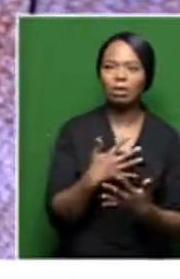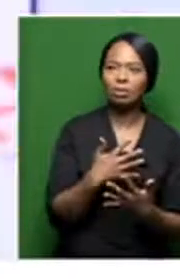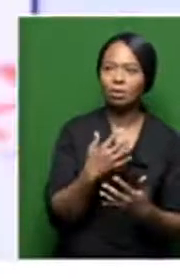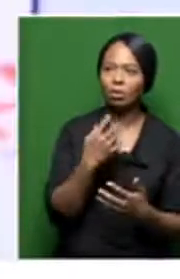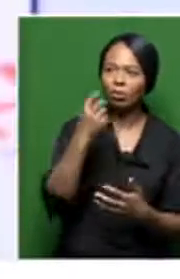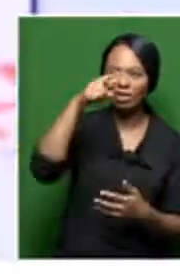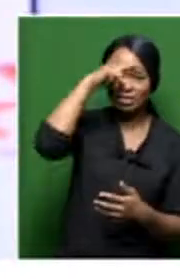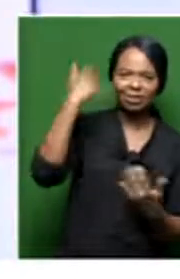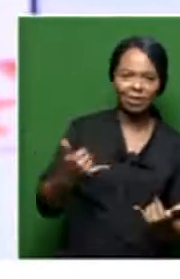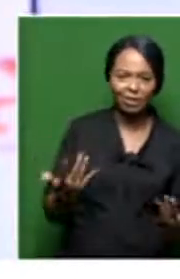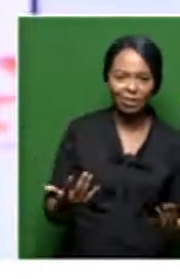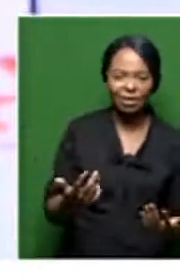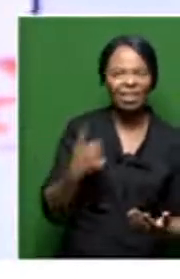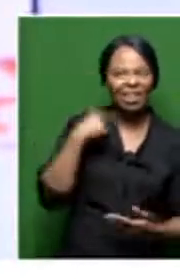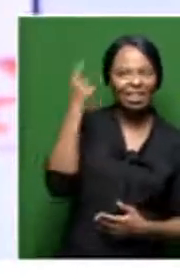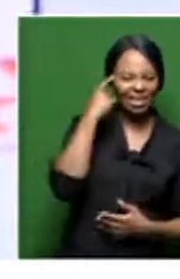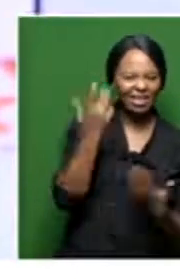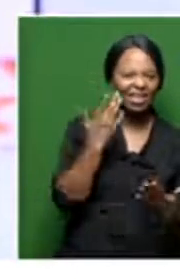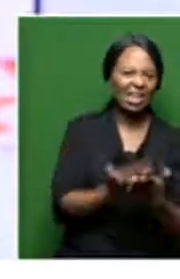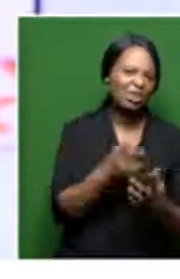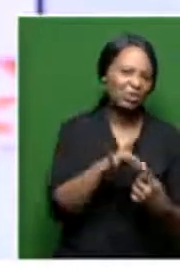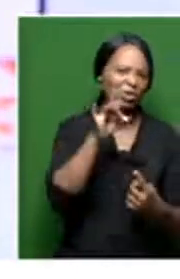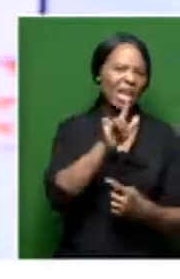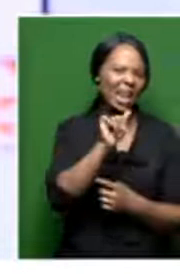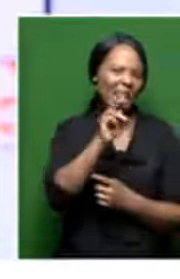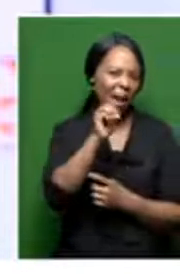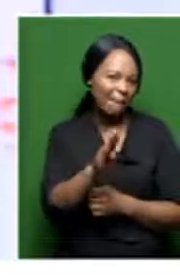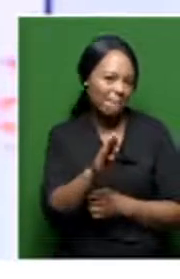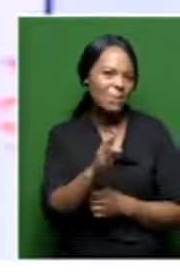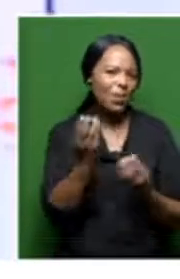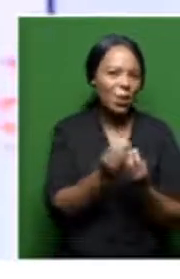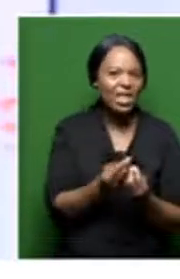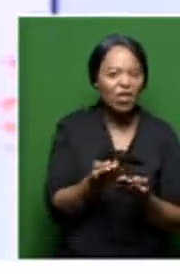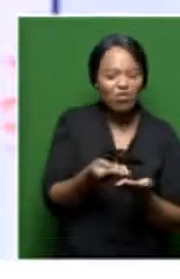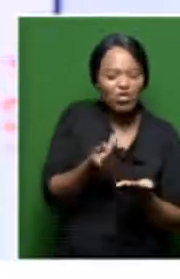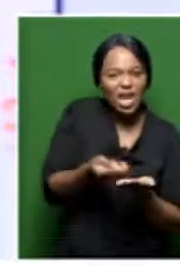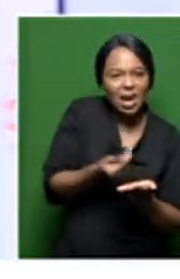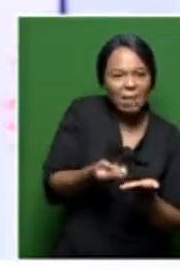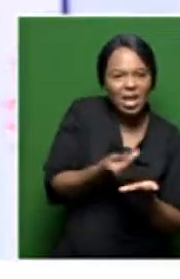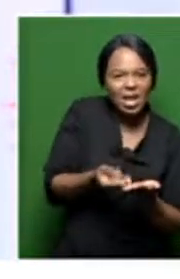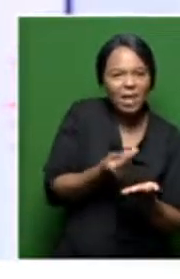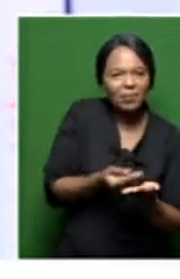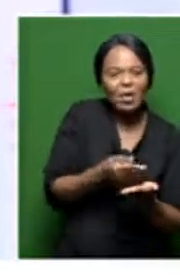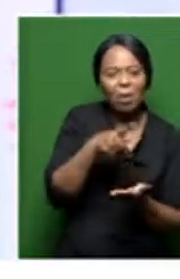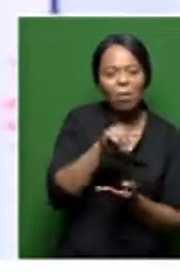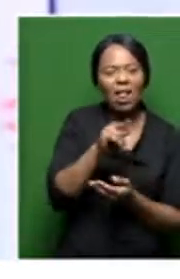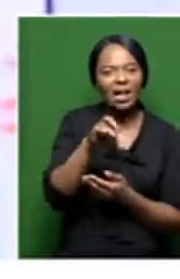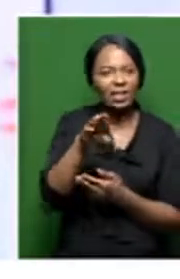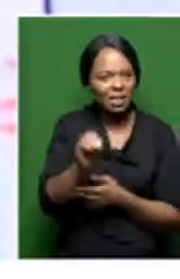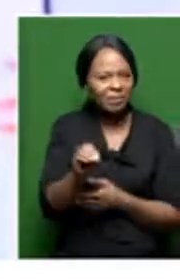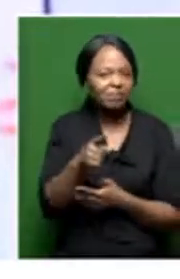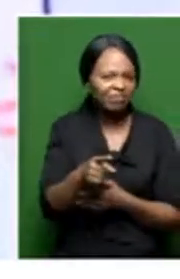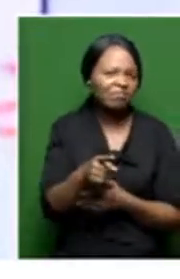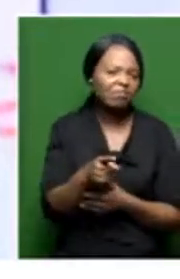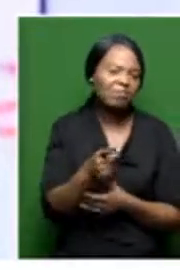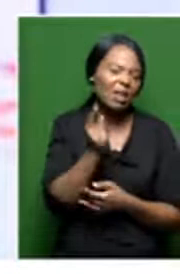know, I would have said a lamb shank today. I think a lamb shank with a nice creamy polenta would be delicious for today's weather, you know, and make some